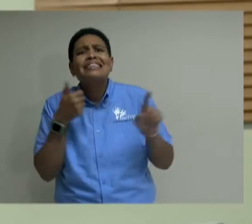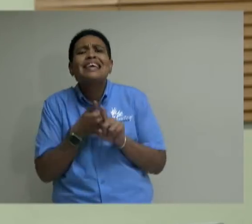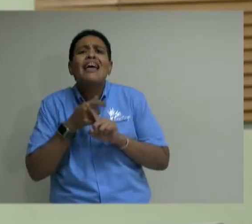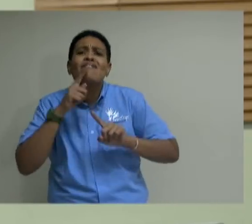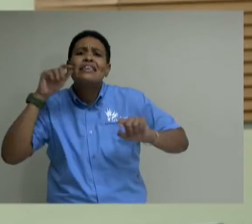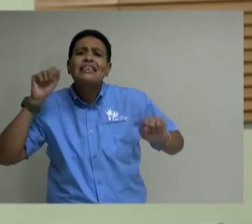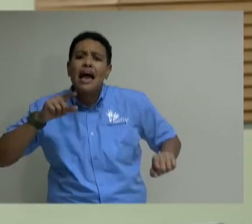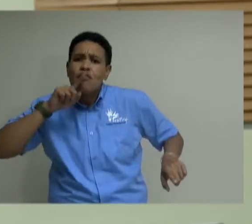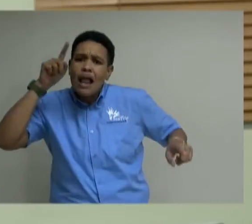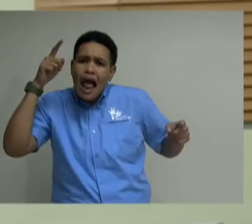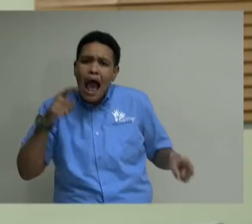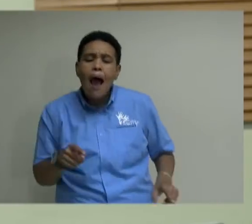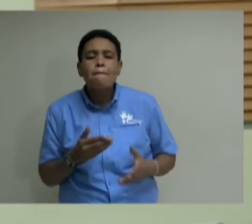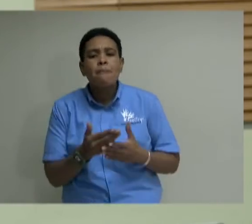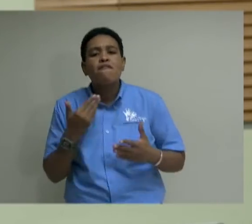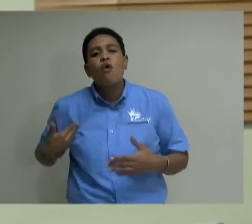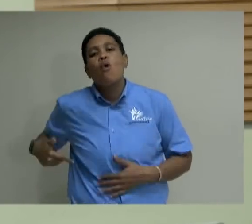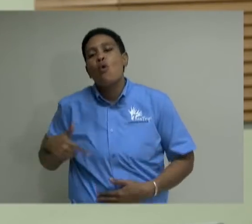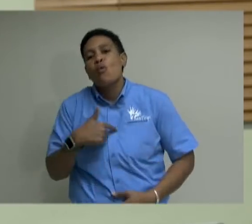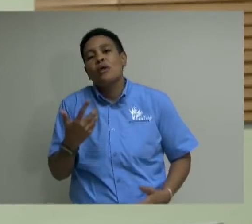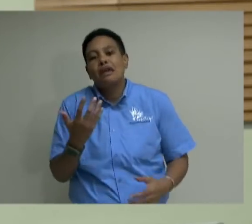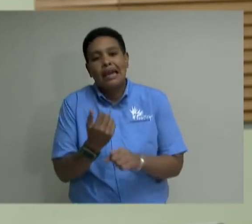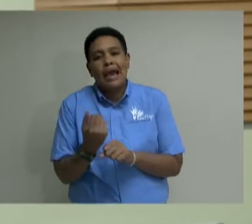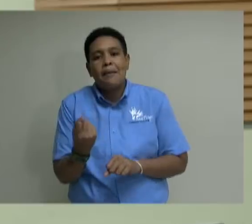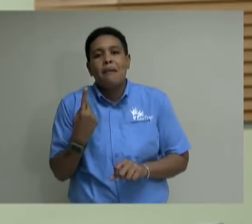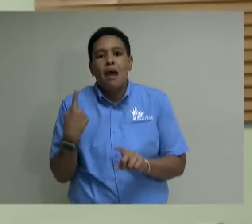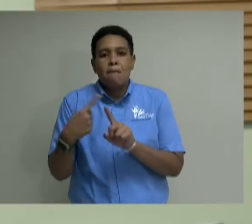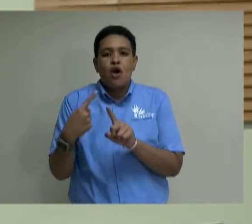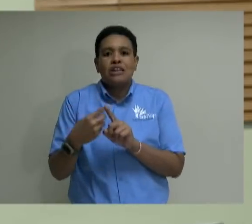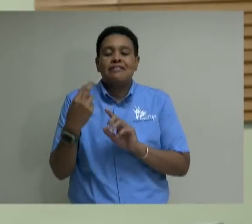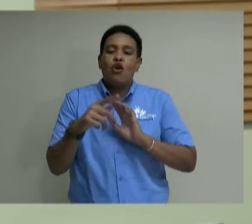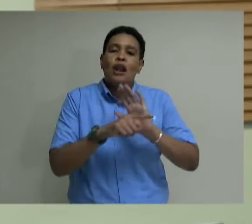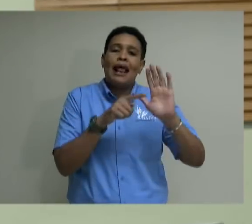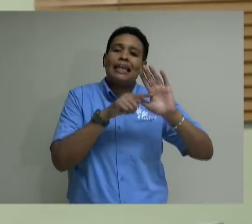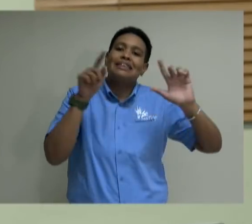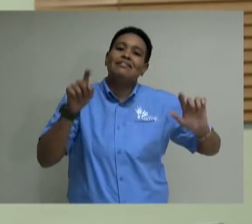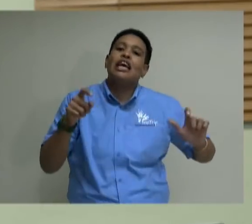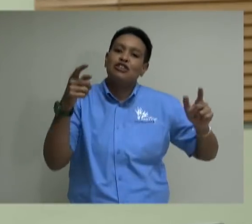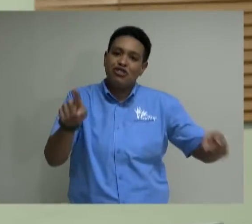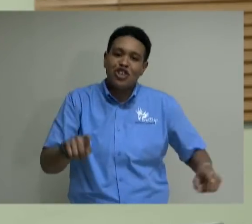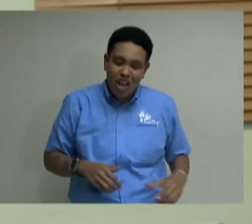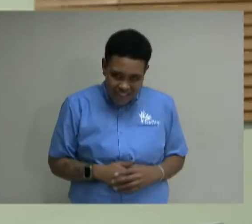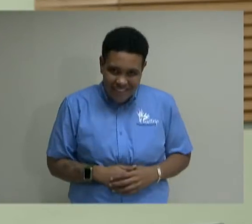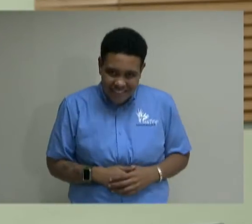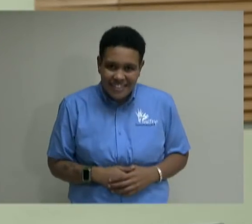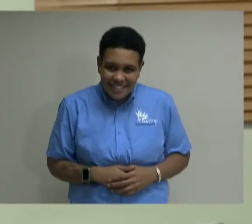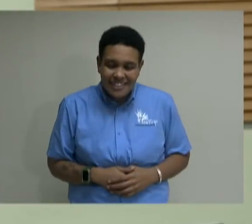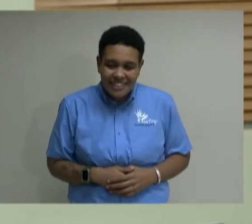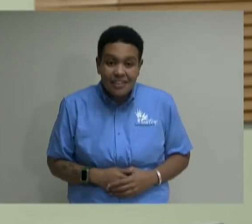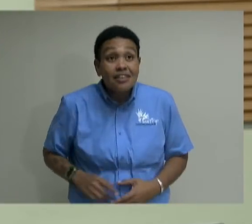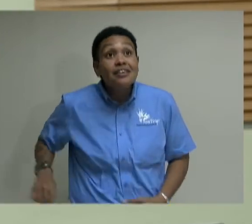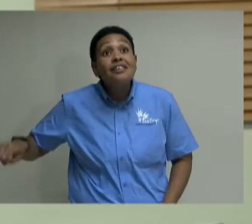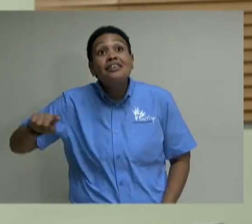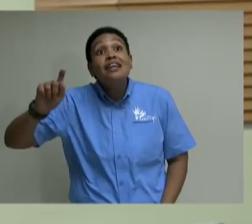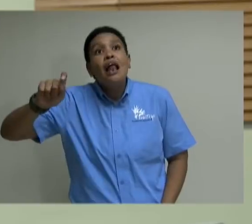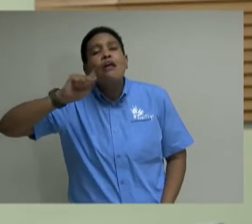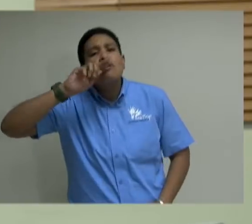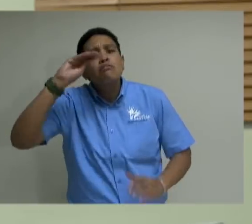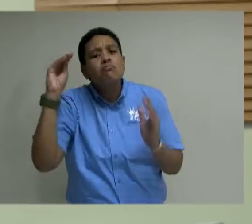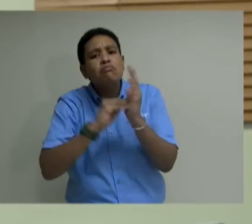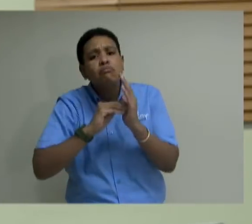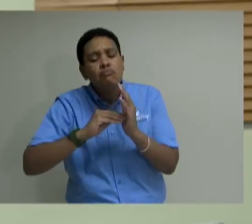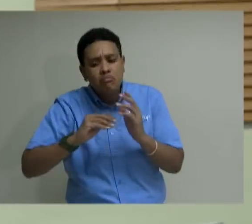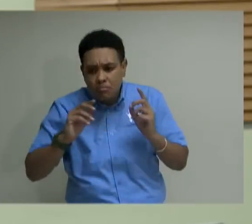can occur before we get back a positive or a negative test result. And those things need to be put in